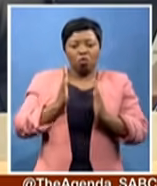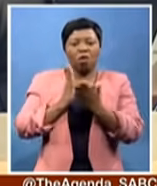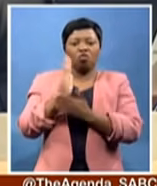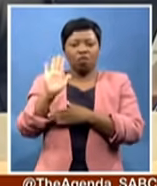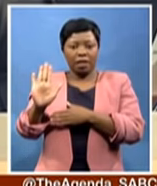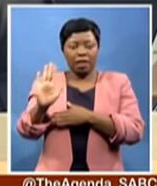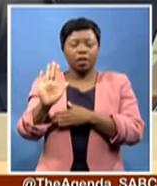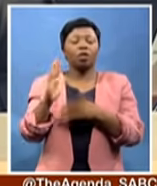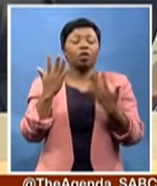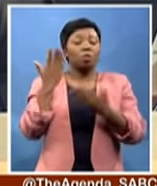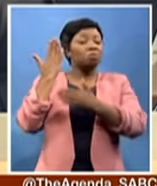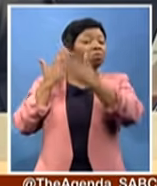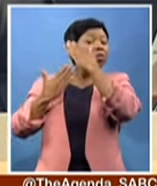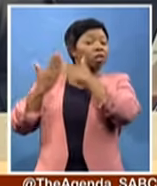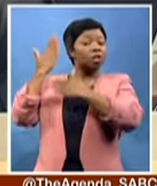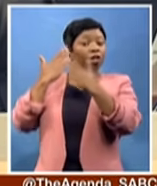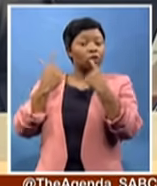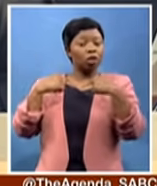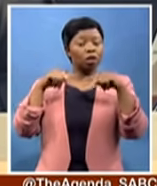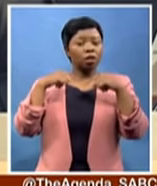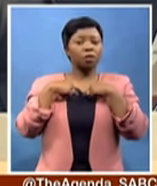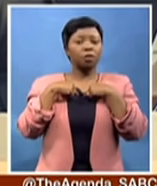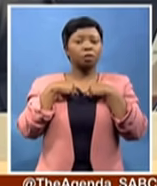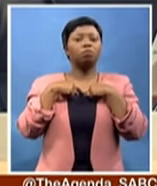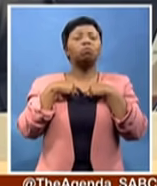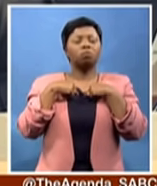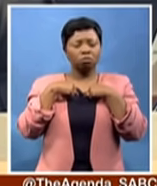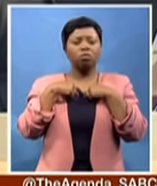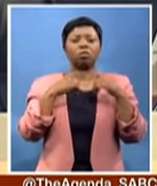to hold that commission, the Truth and Reconciliation Commission,